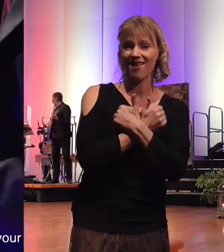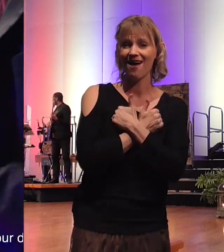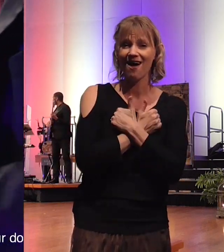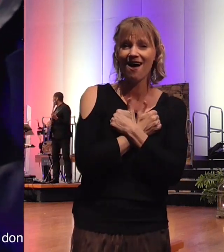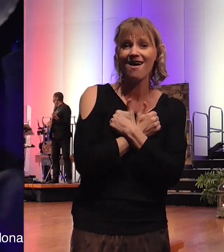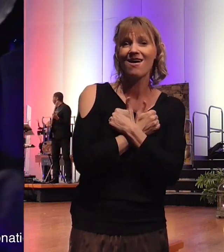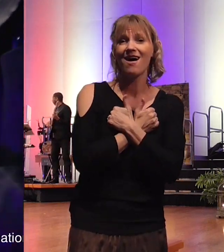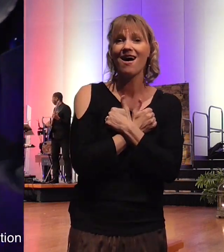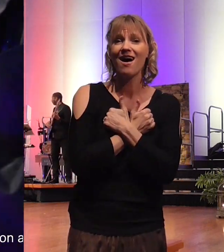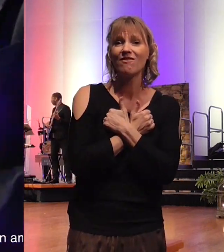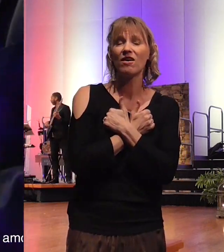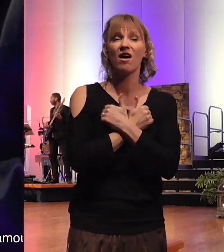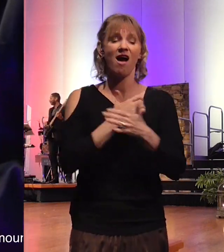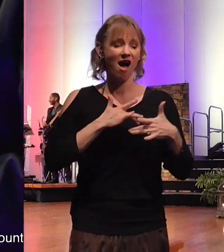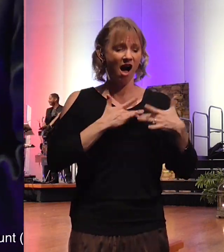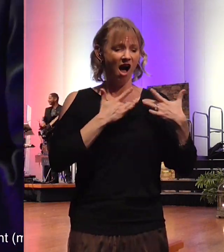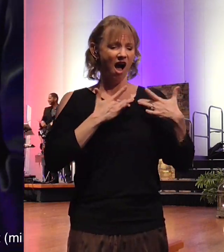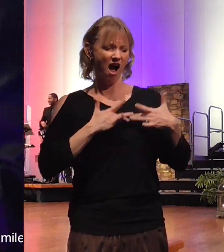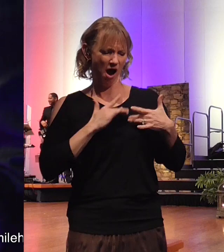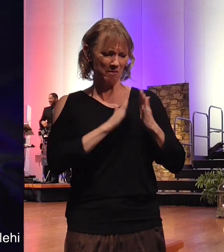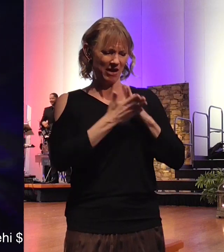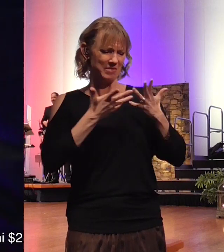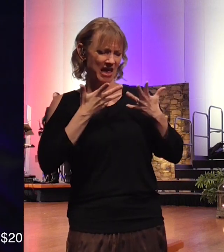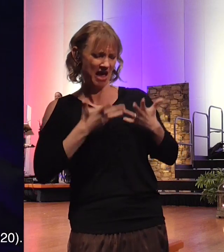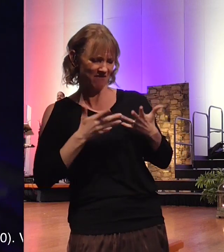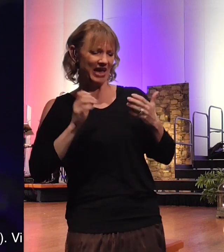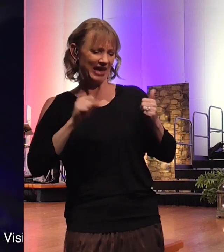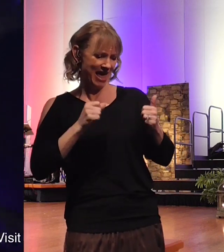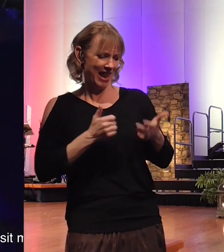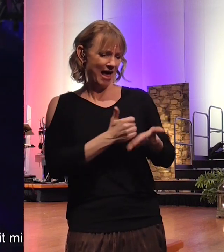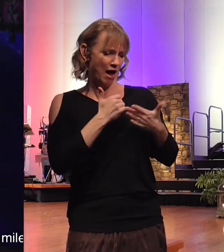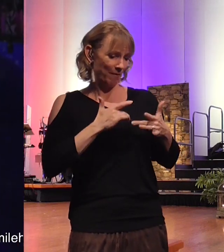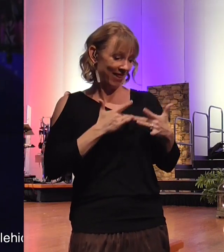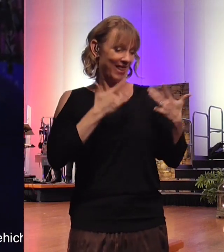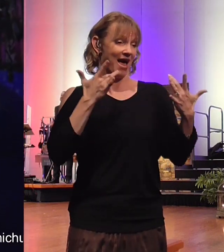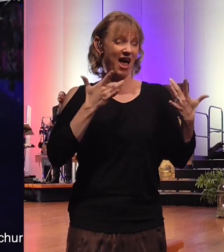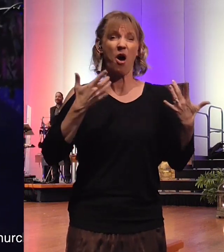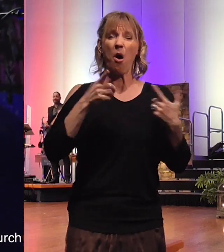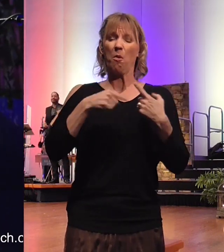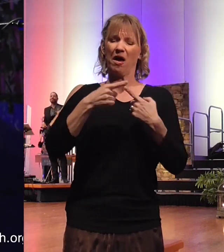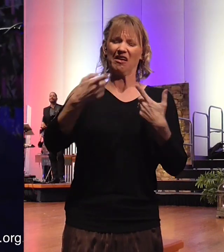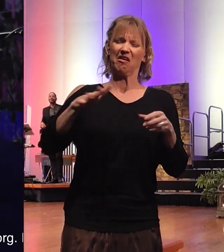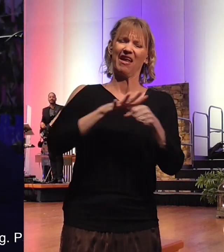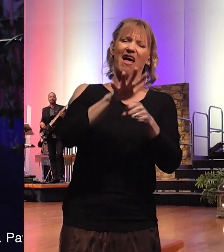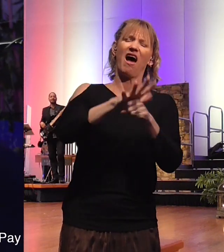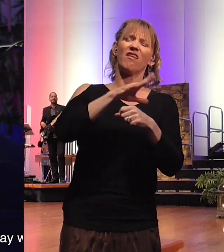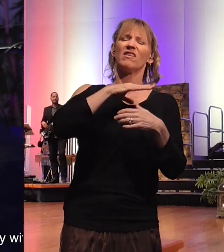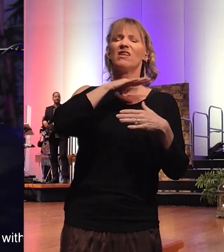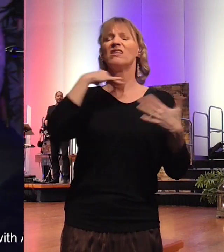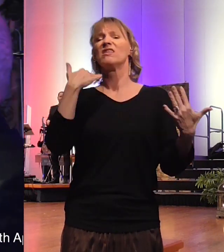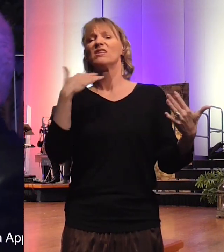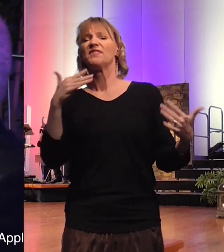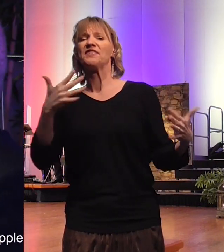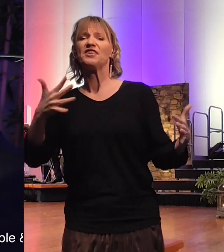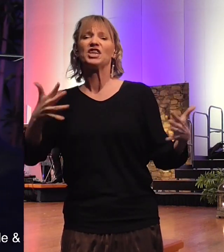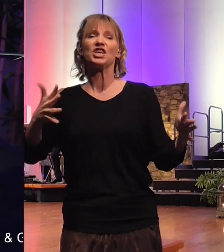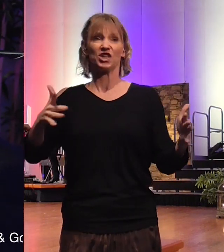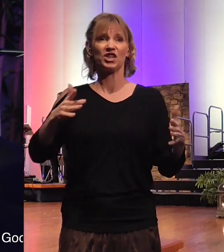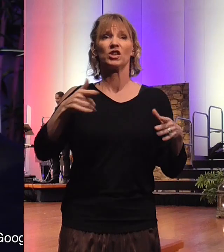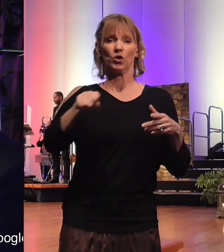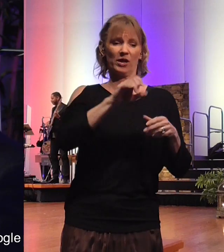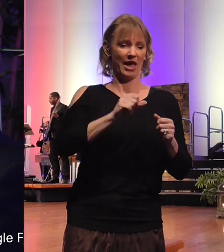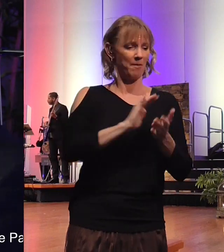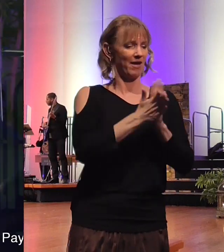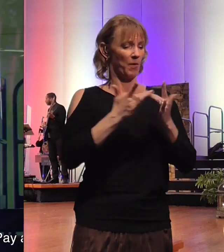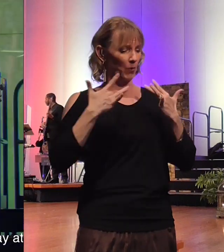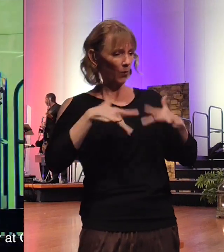When the heart gets heavy, we can lighten it up. And when you've had enough, oh, you can empty your glass and we can fill it